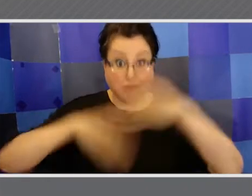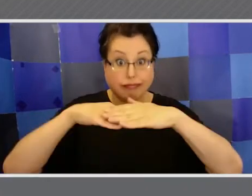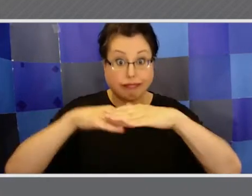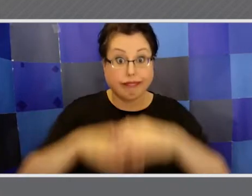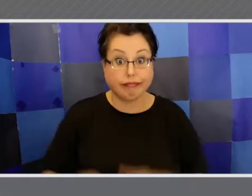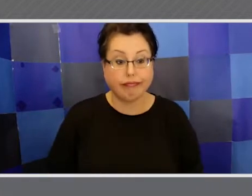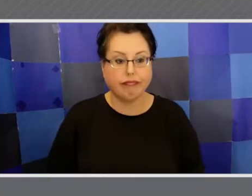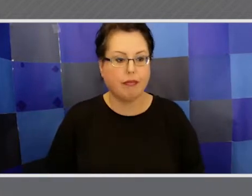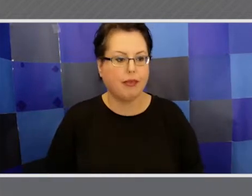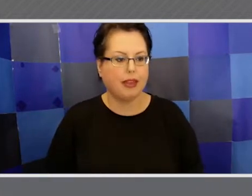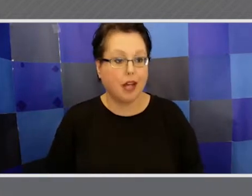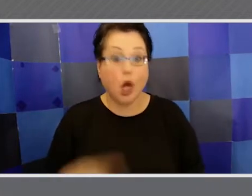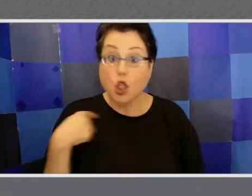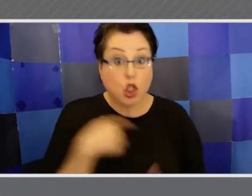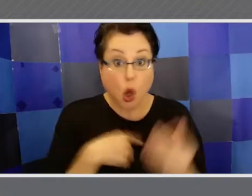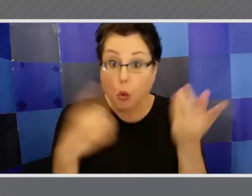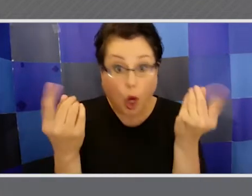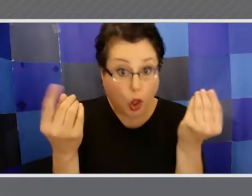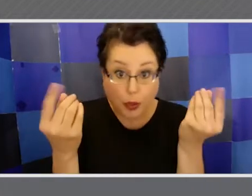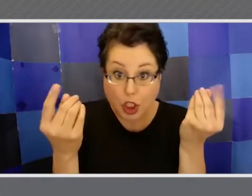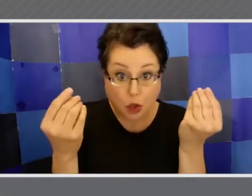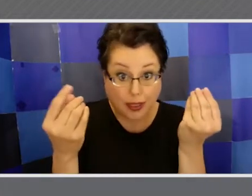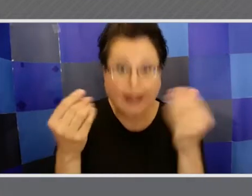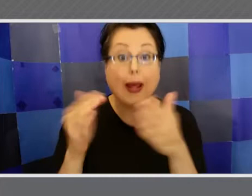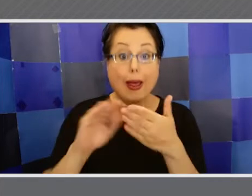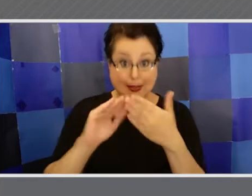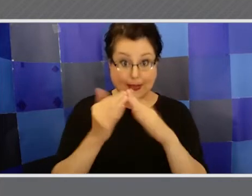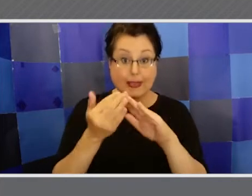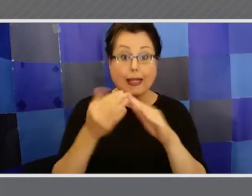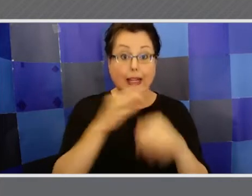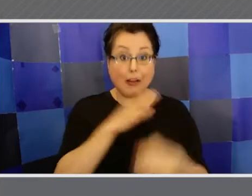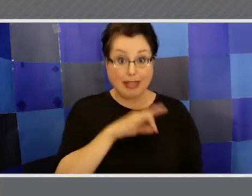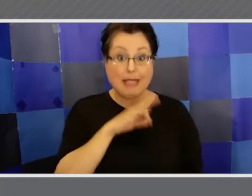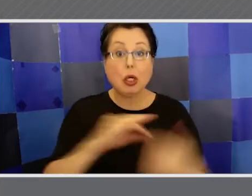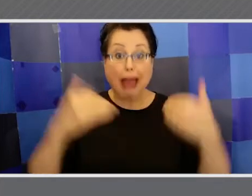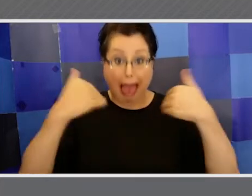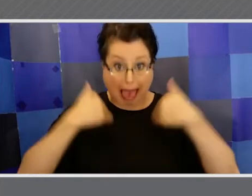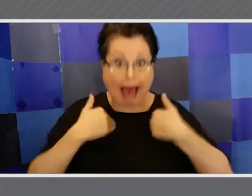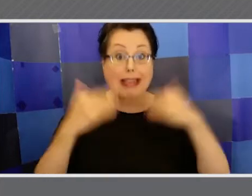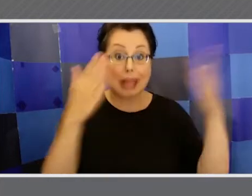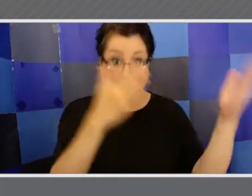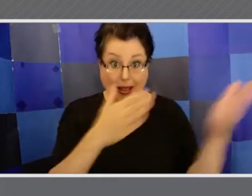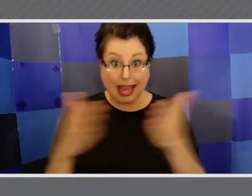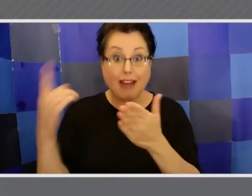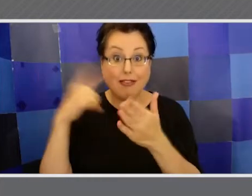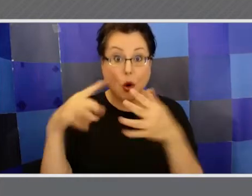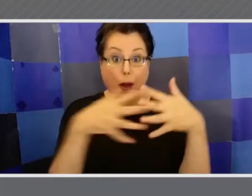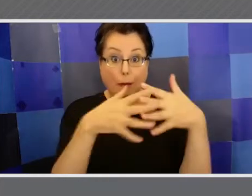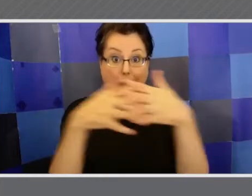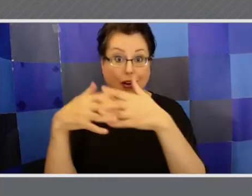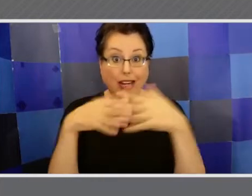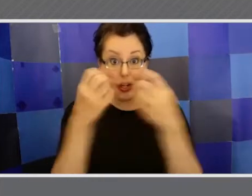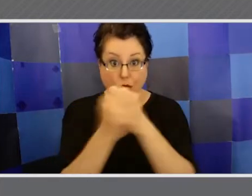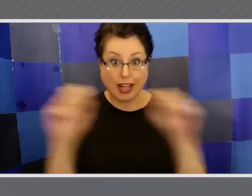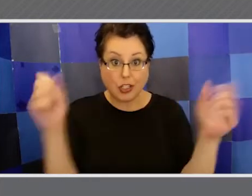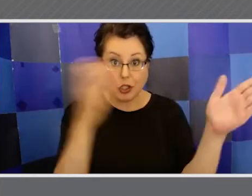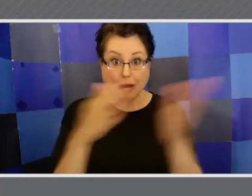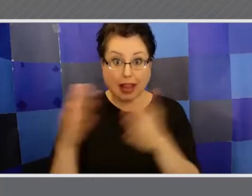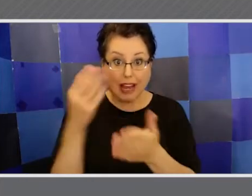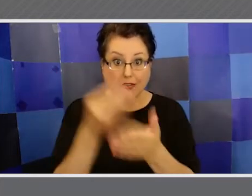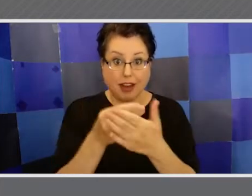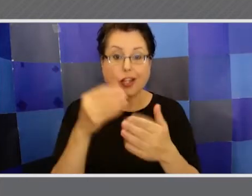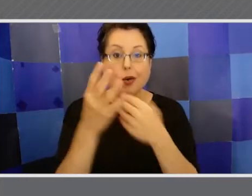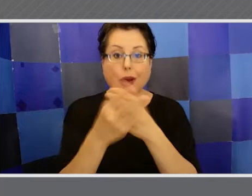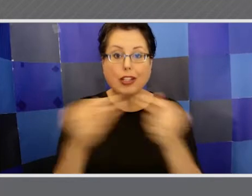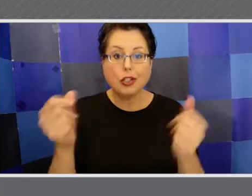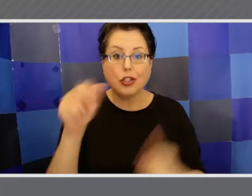So what are we doing? The city of Pittsburgh has a plan for our American Rescue Plan funds. Resolution 315